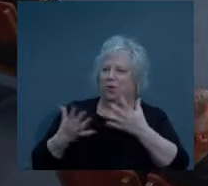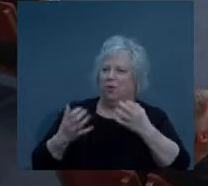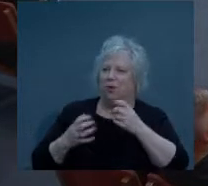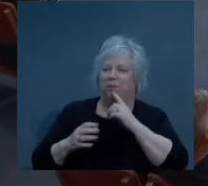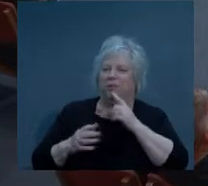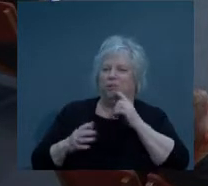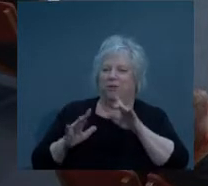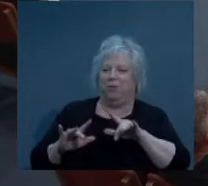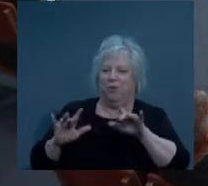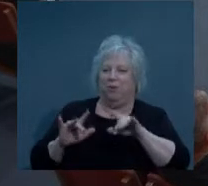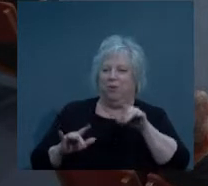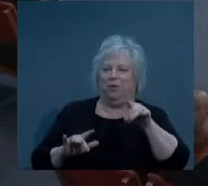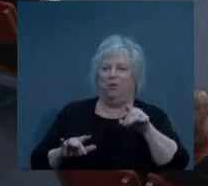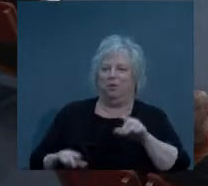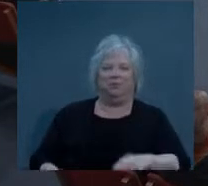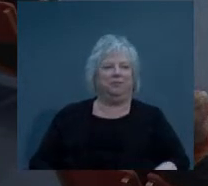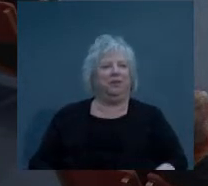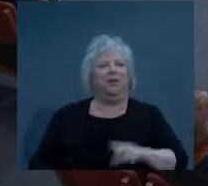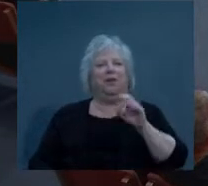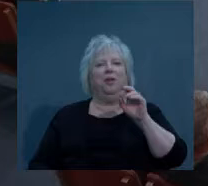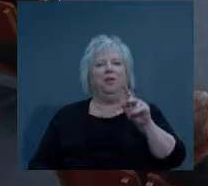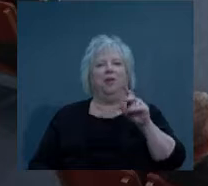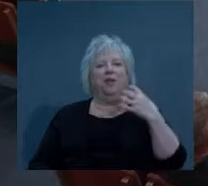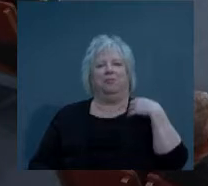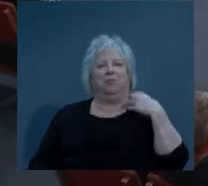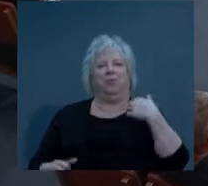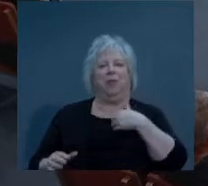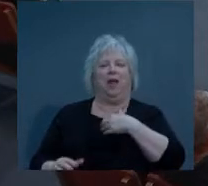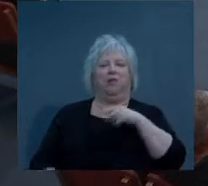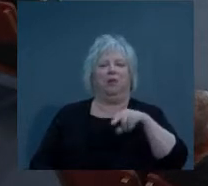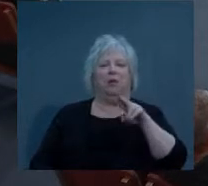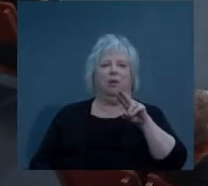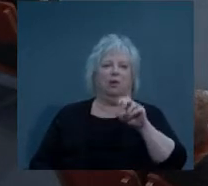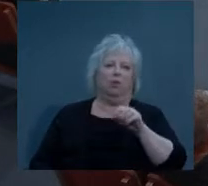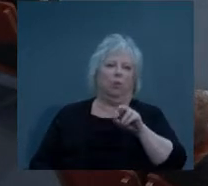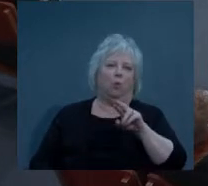that they recorded you back there. Okay, we have a quorum.